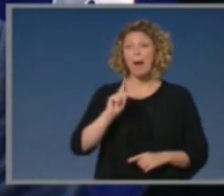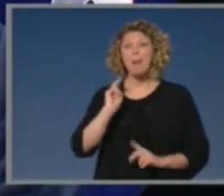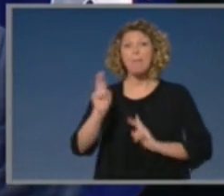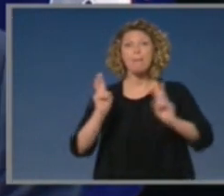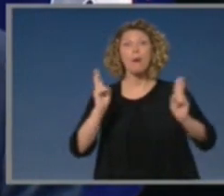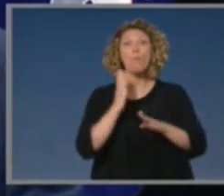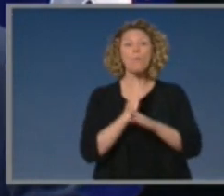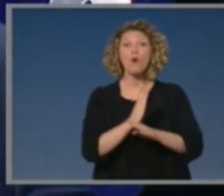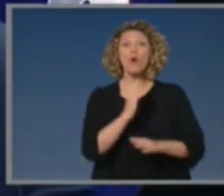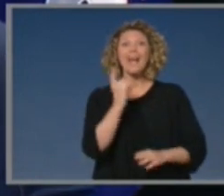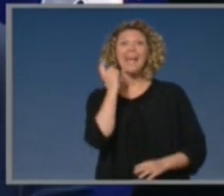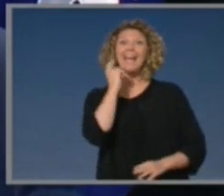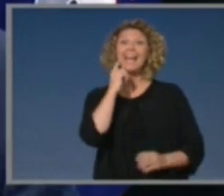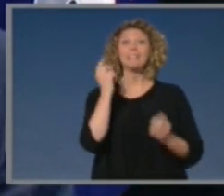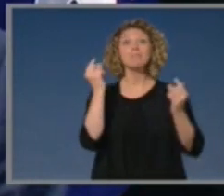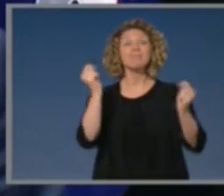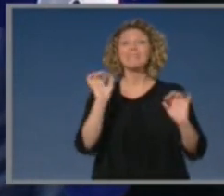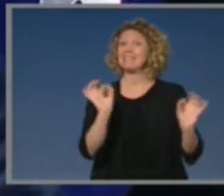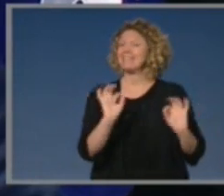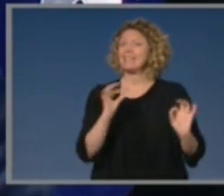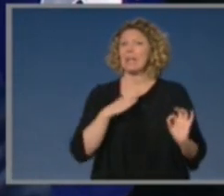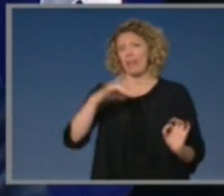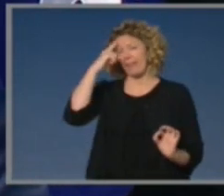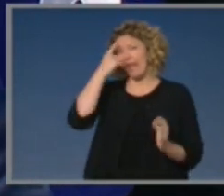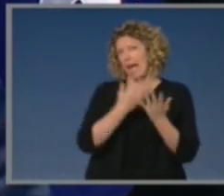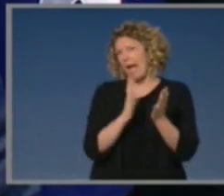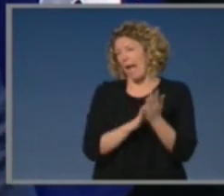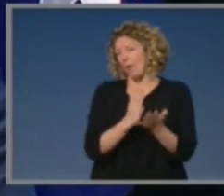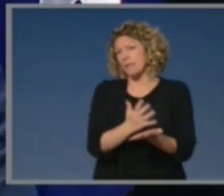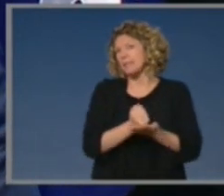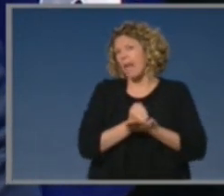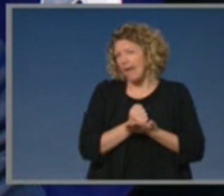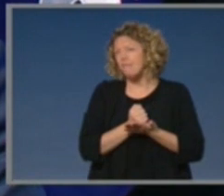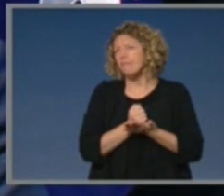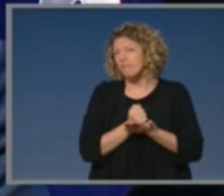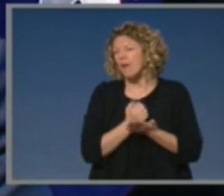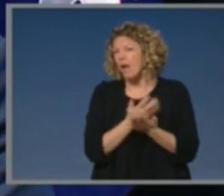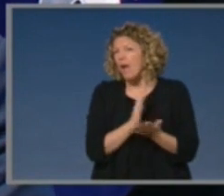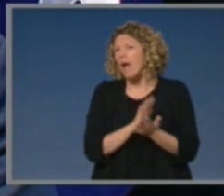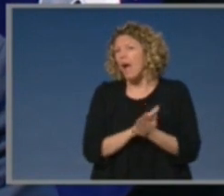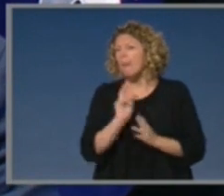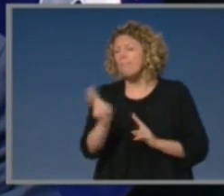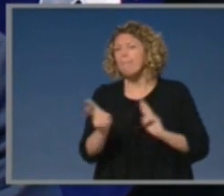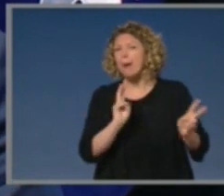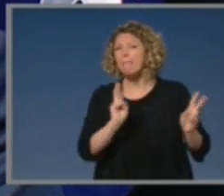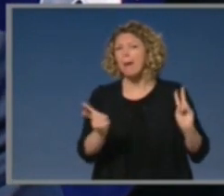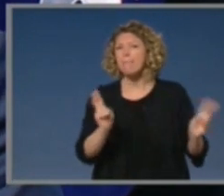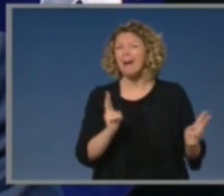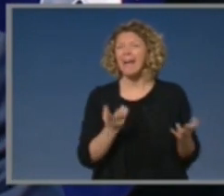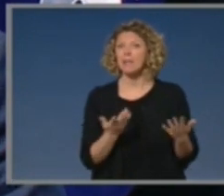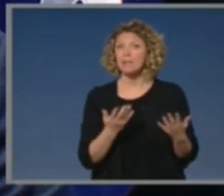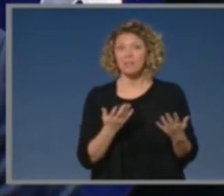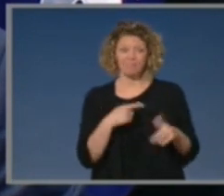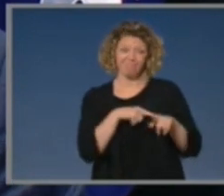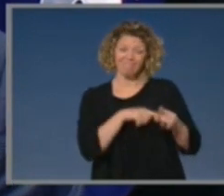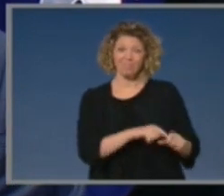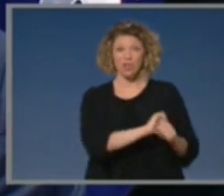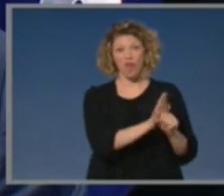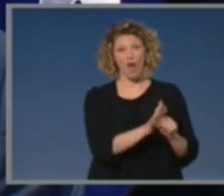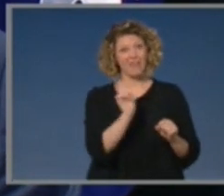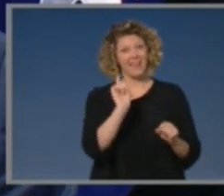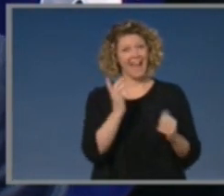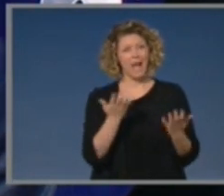economy. And the National Cabinet is working very hard to define what that national COVID-safe economy looks like so